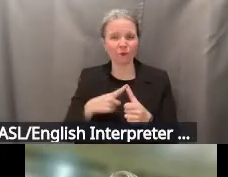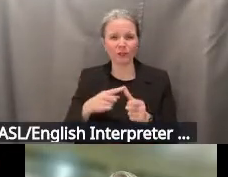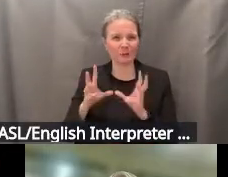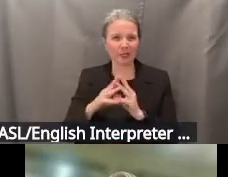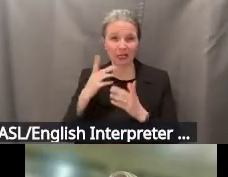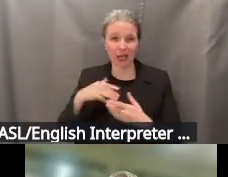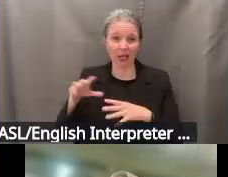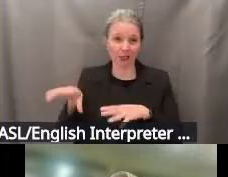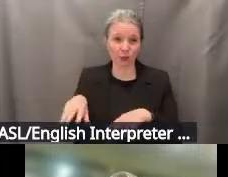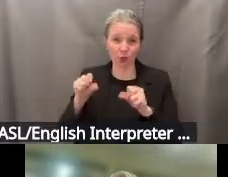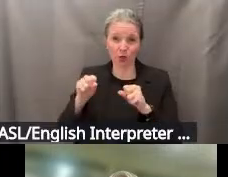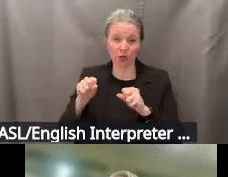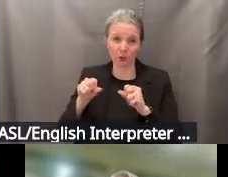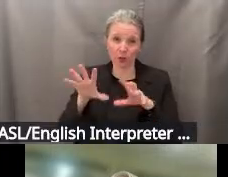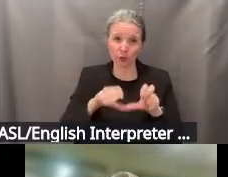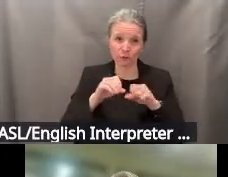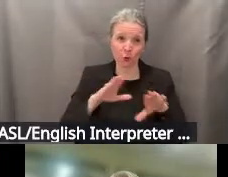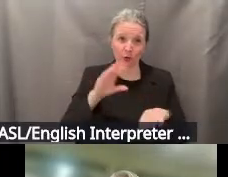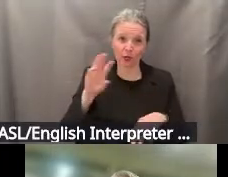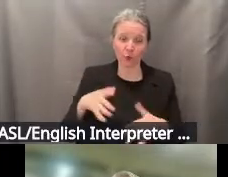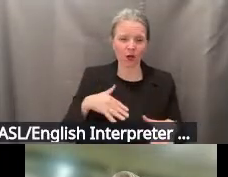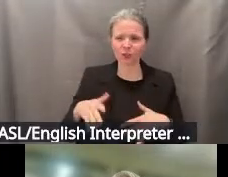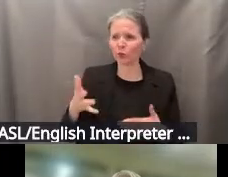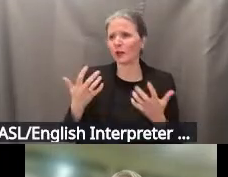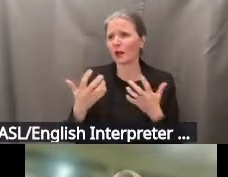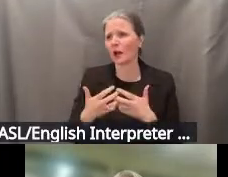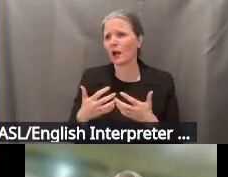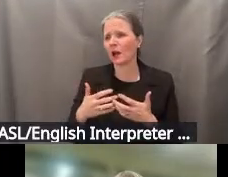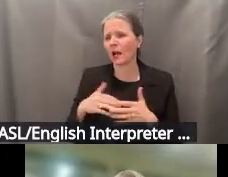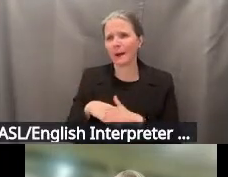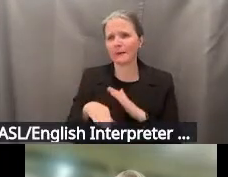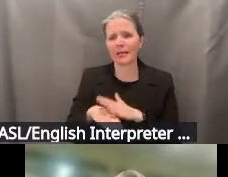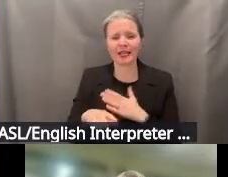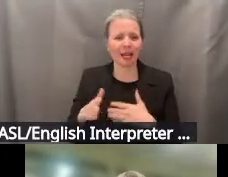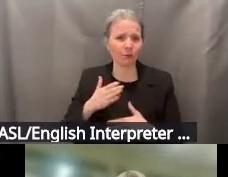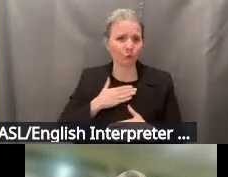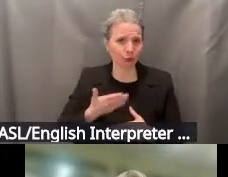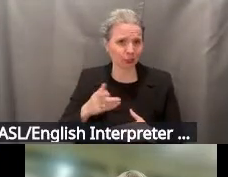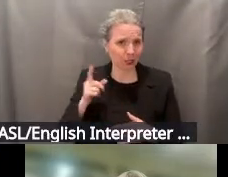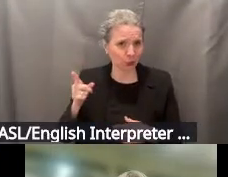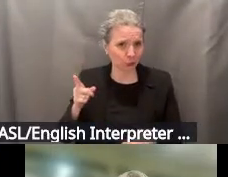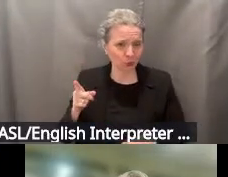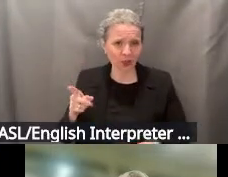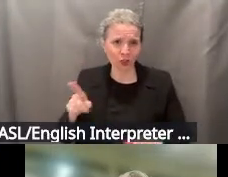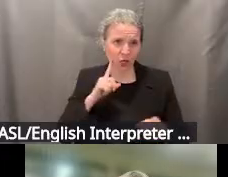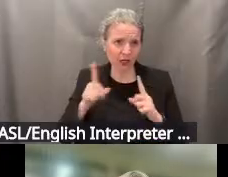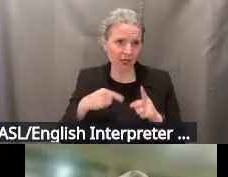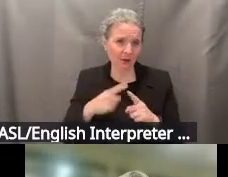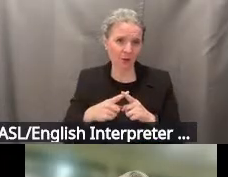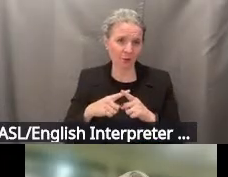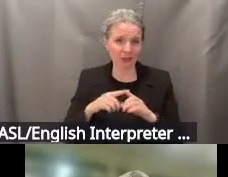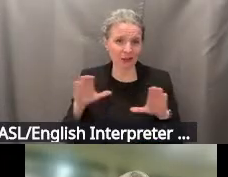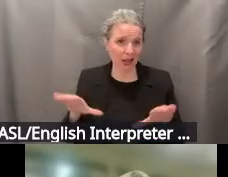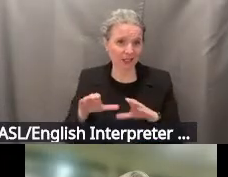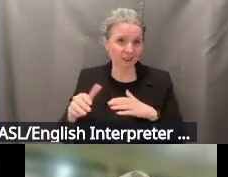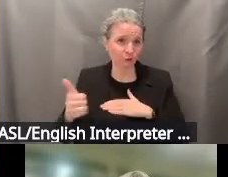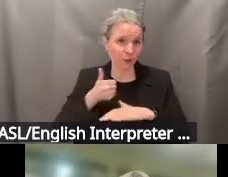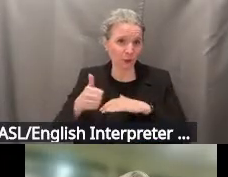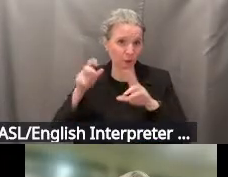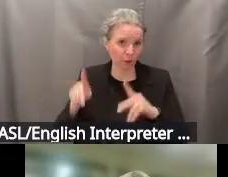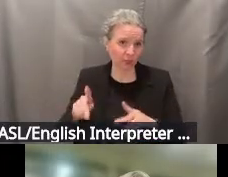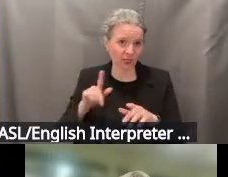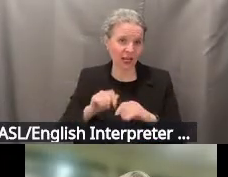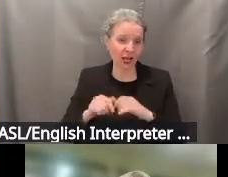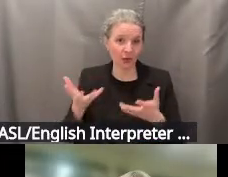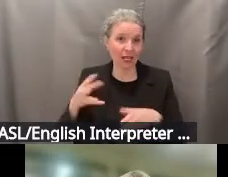ever took when I took over at Oregon Walks, and you were so accommodating, and I've always been so appreciative of you talking about being an active transportation person and how integral